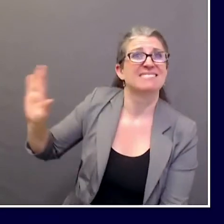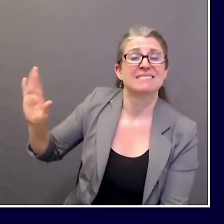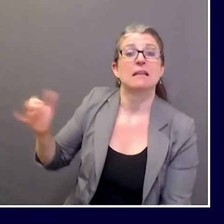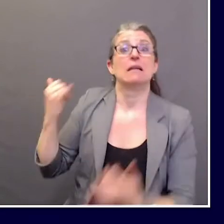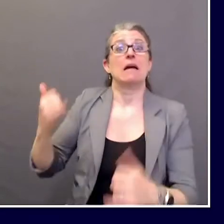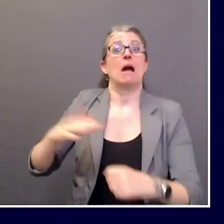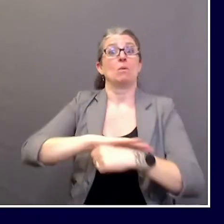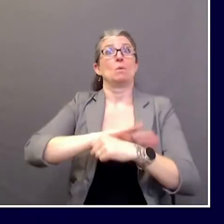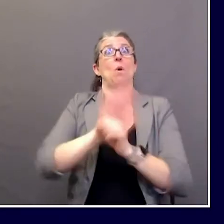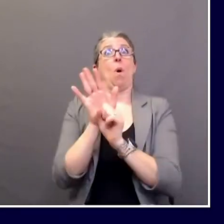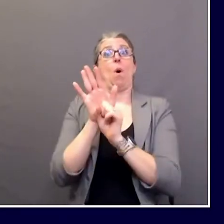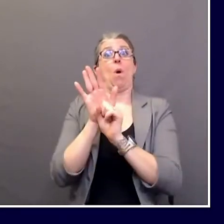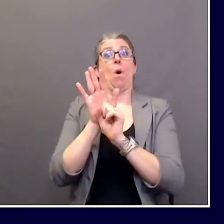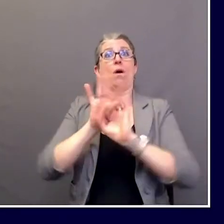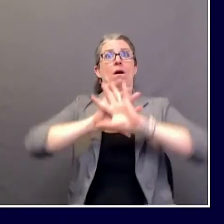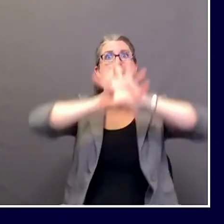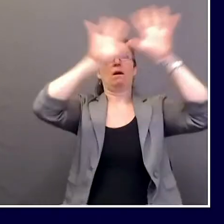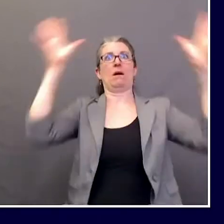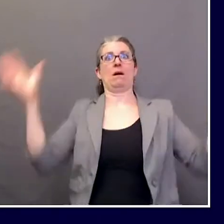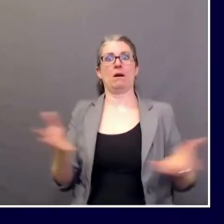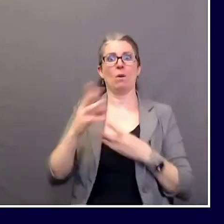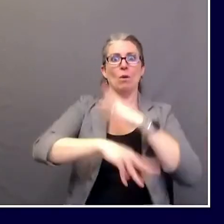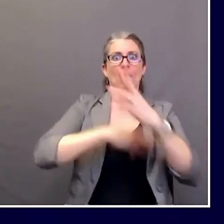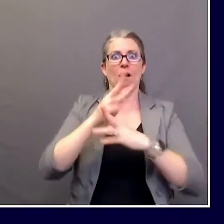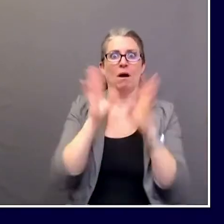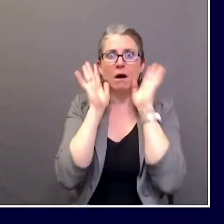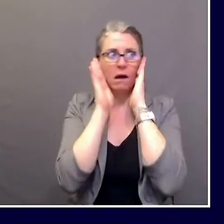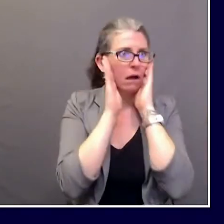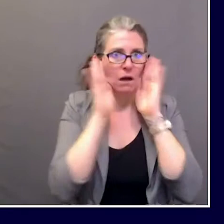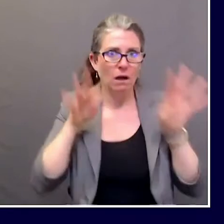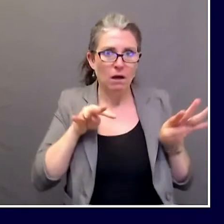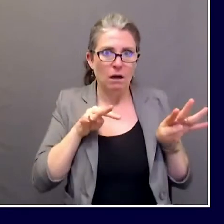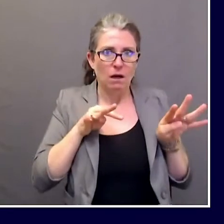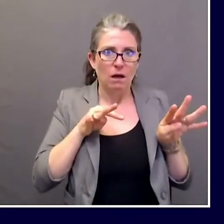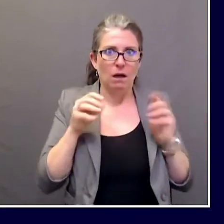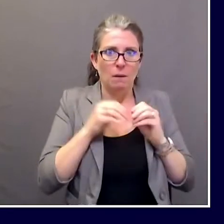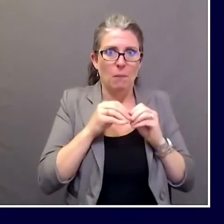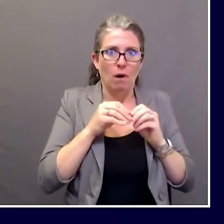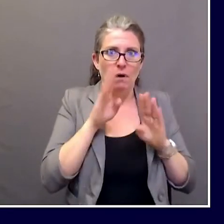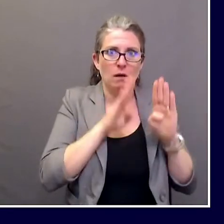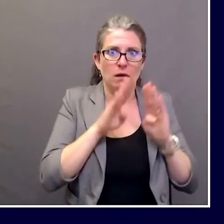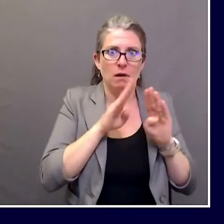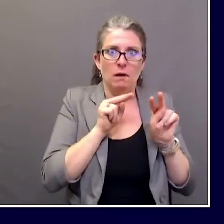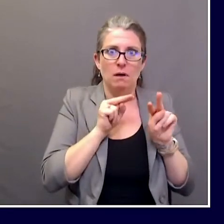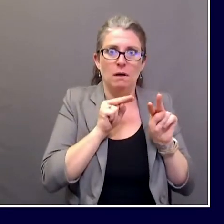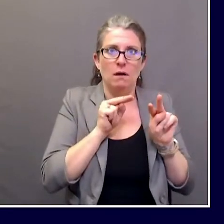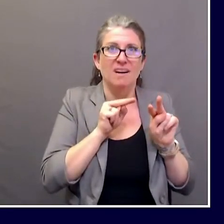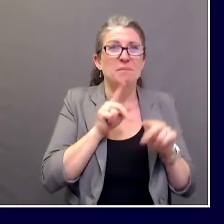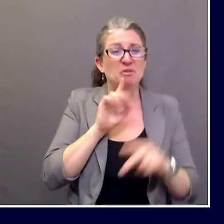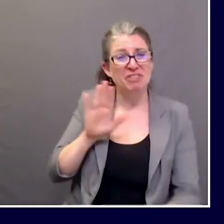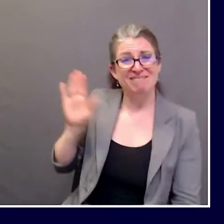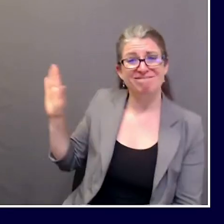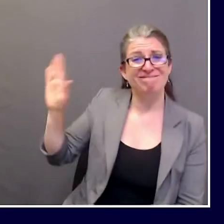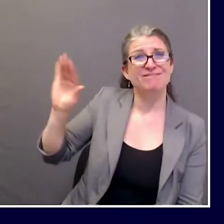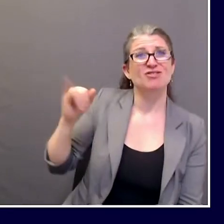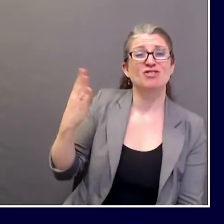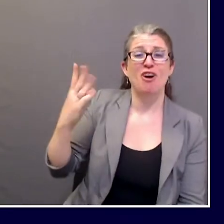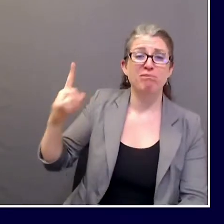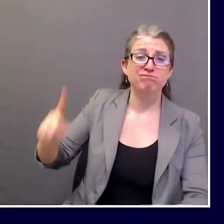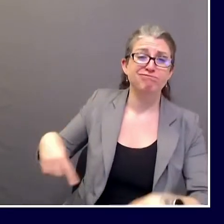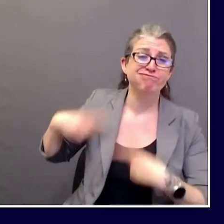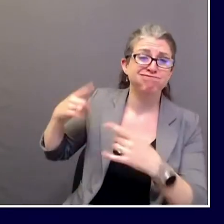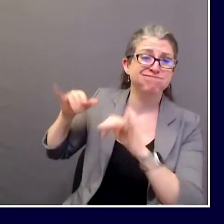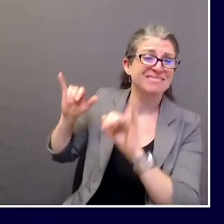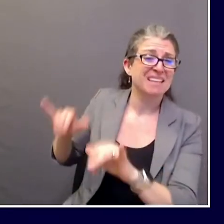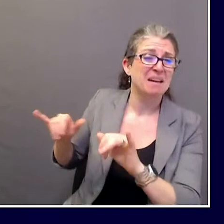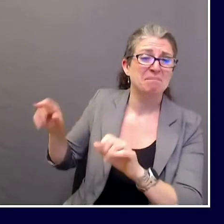it's 6 people out of 6.8 million, is taken seriously. Based on that, when those other signals have